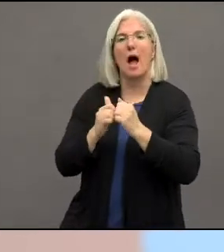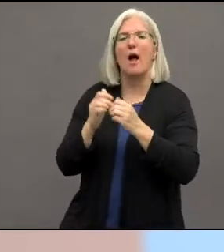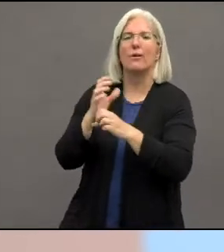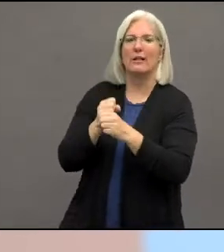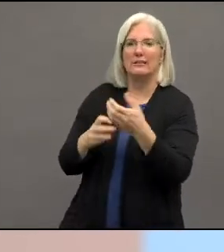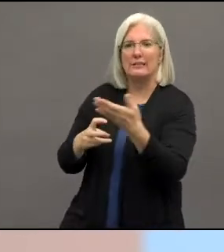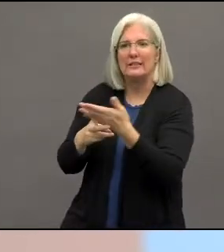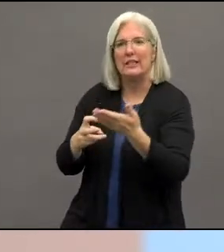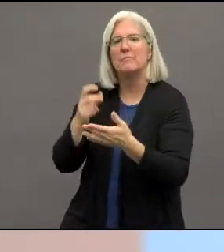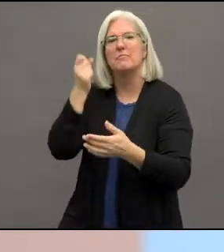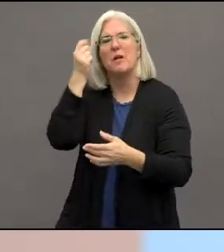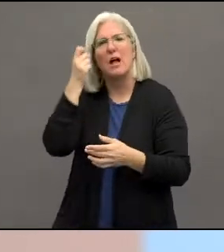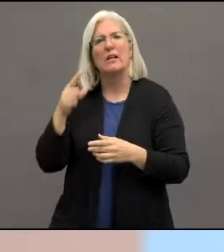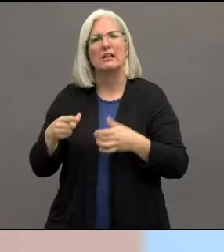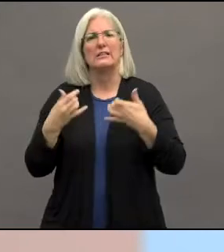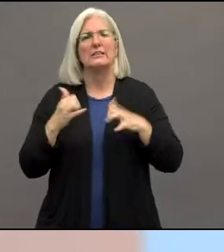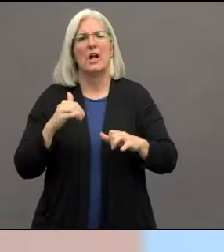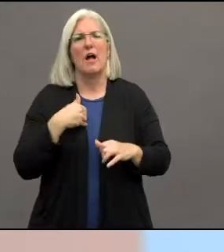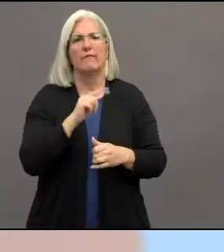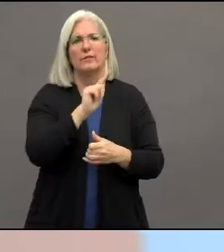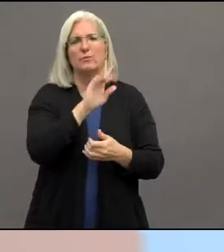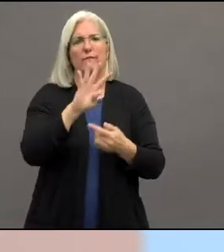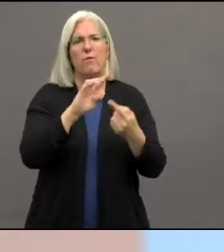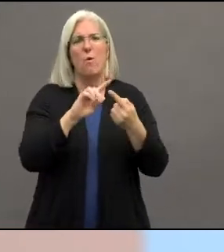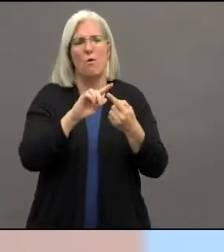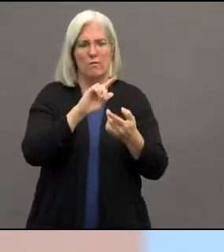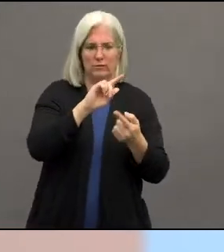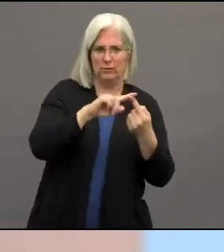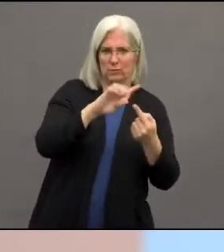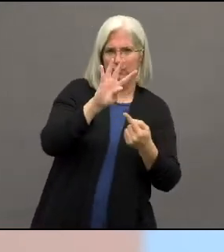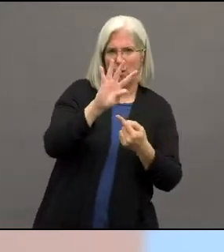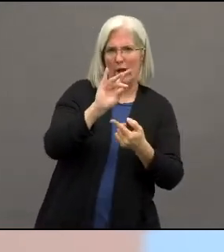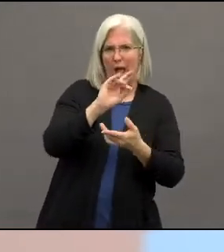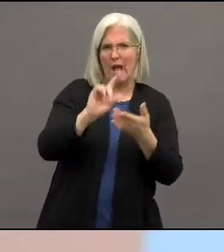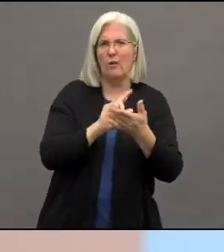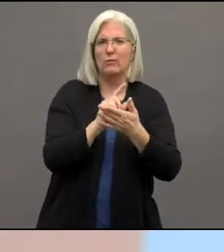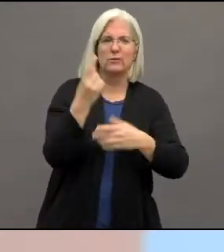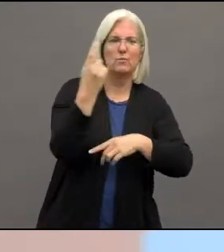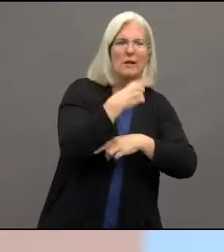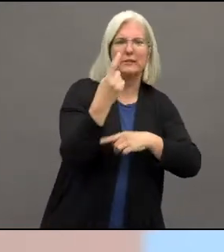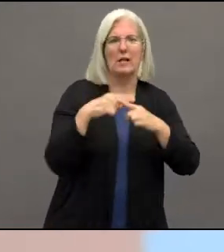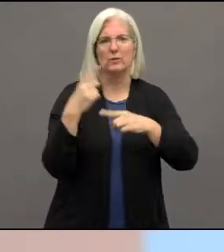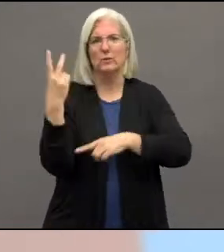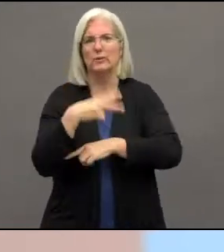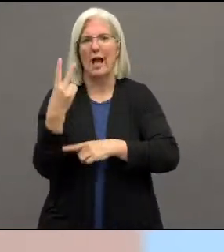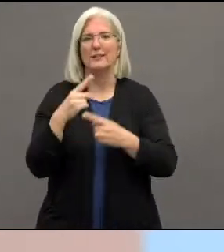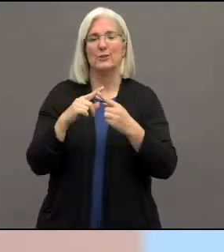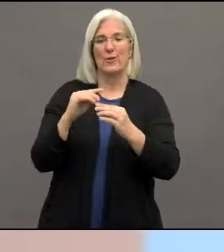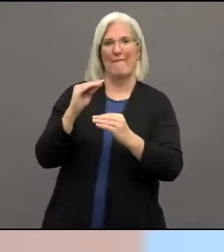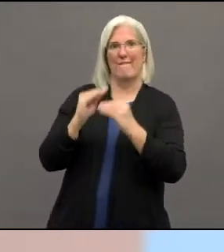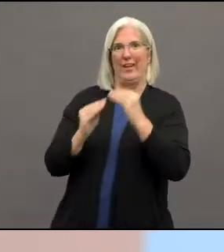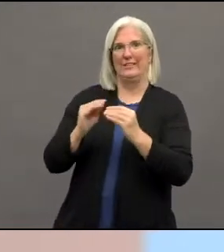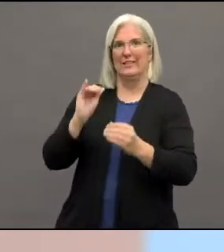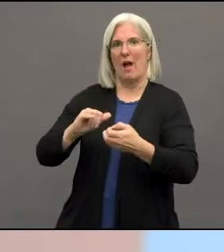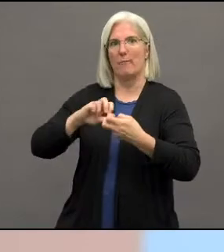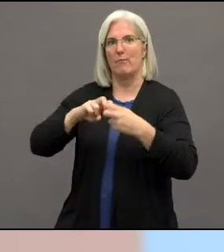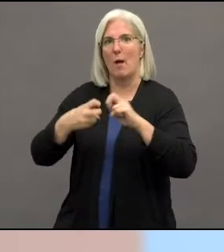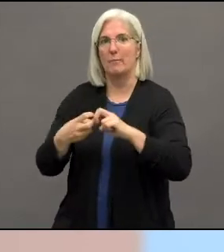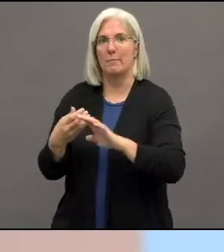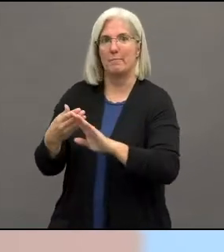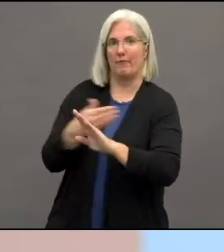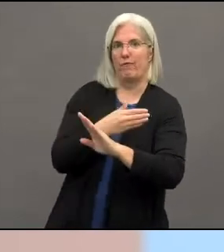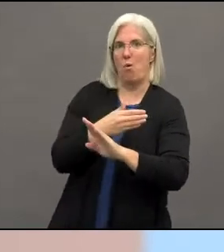hours to fix that citation. And then after 72 hours, we will go ahead and go back and visit. And if